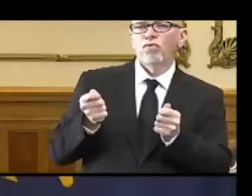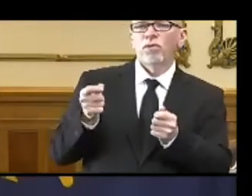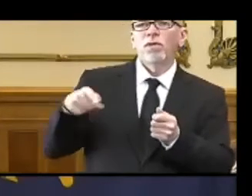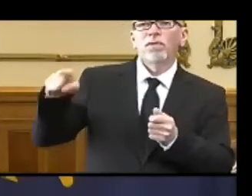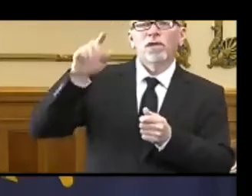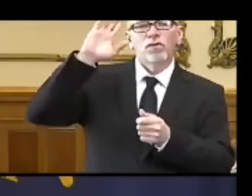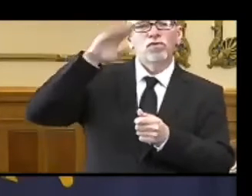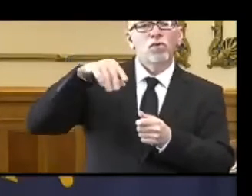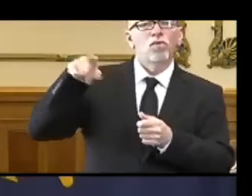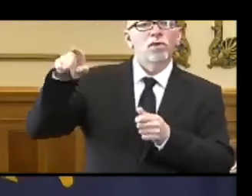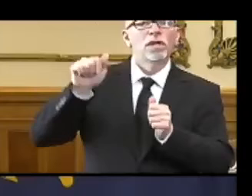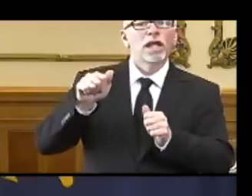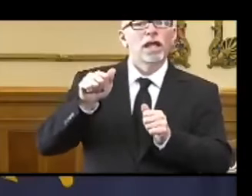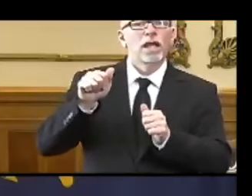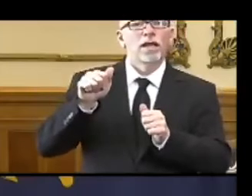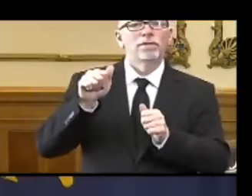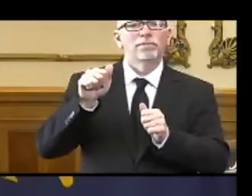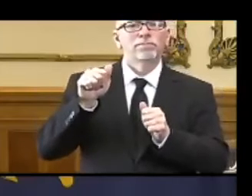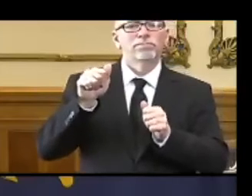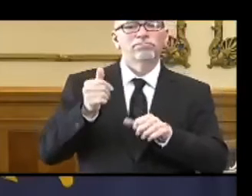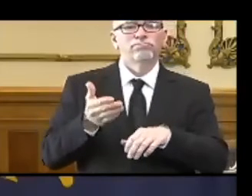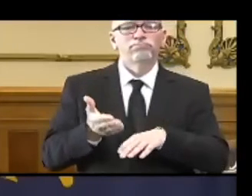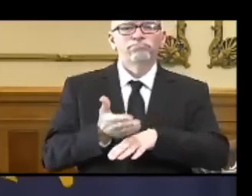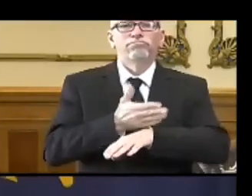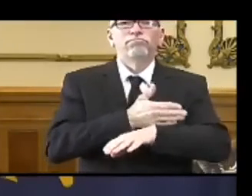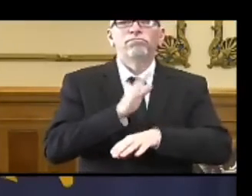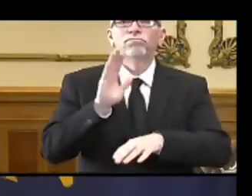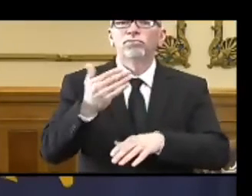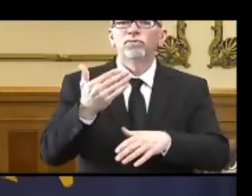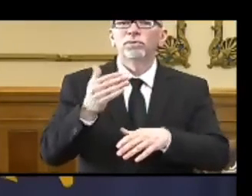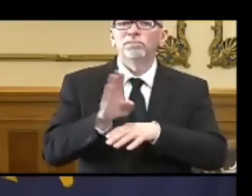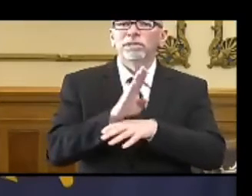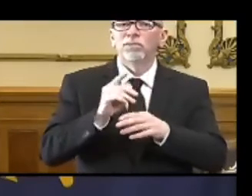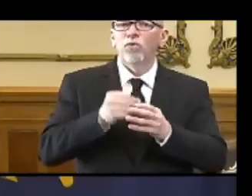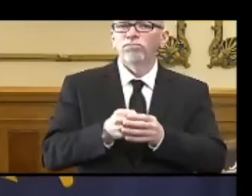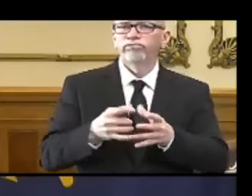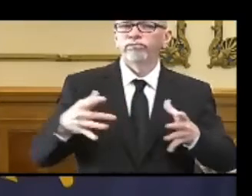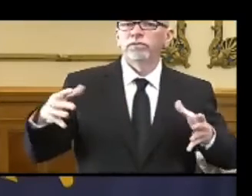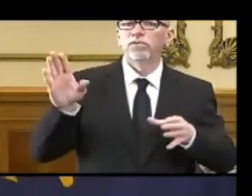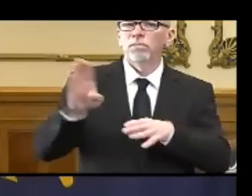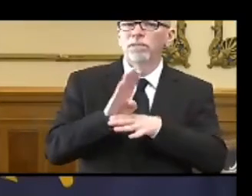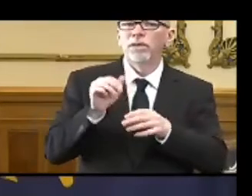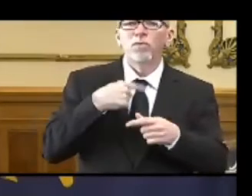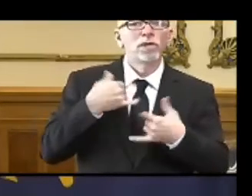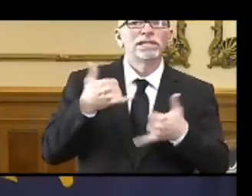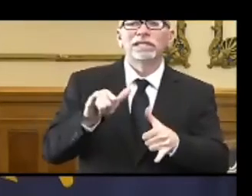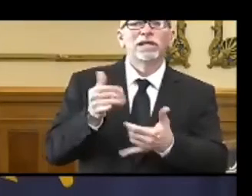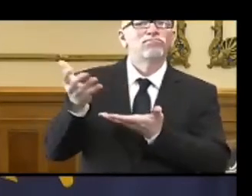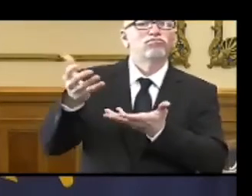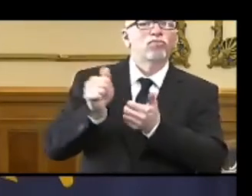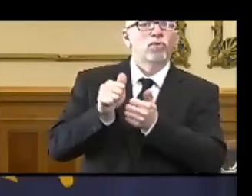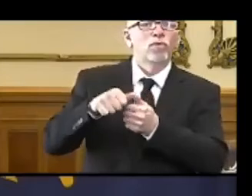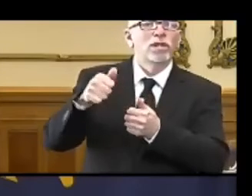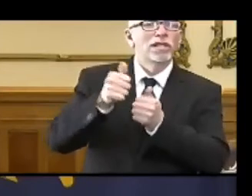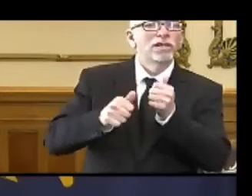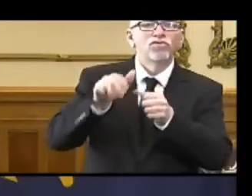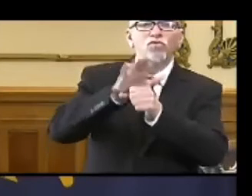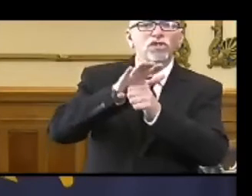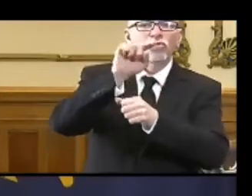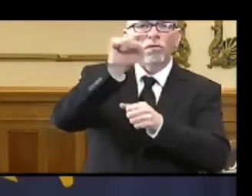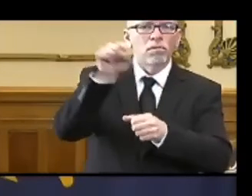know that they can responsibly scale up at their own pace. And so we'll continue to work on a daily basis regionally,